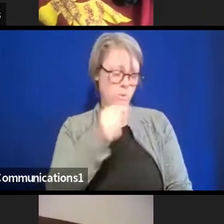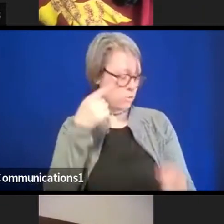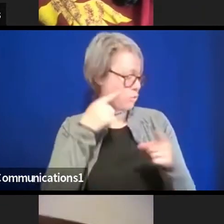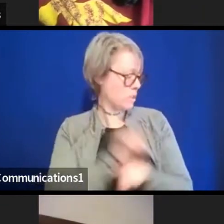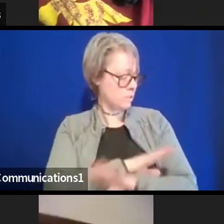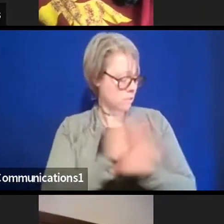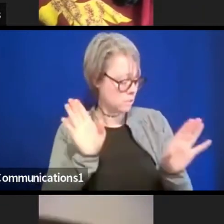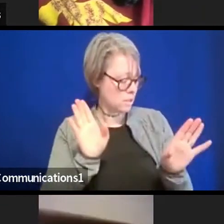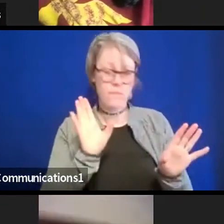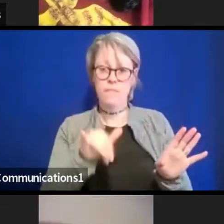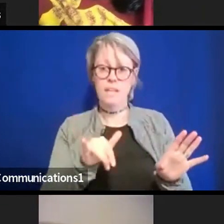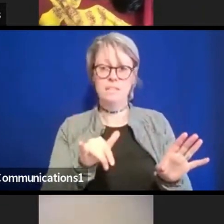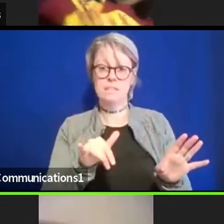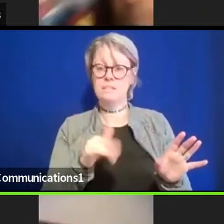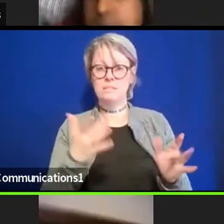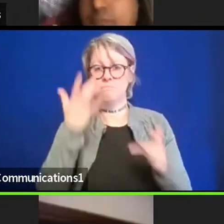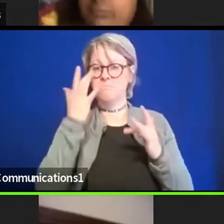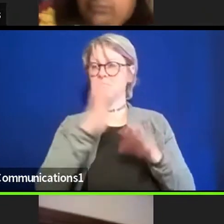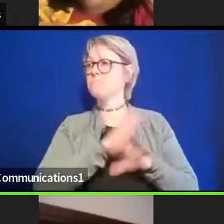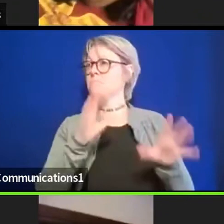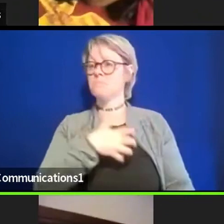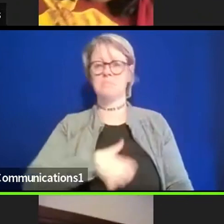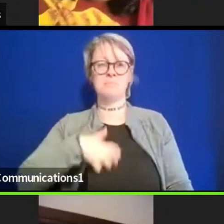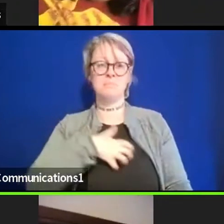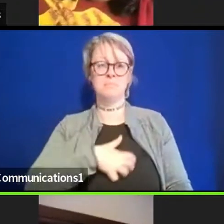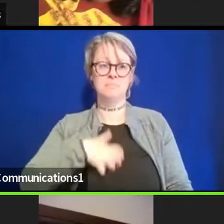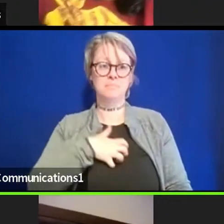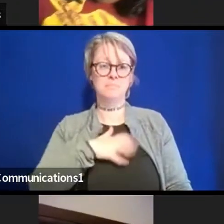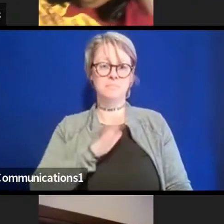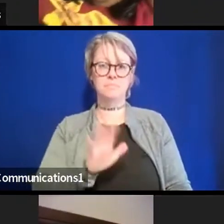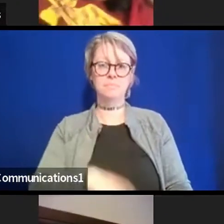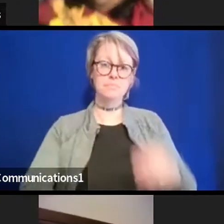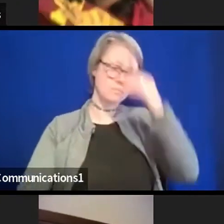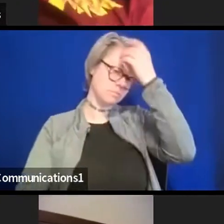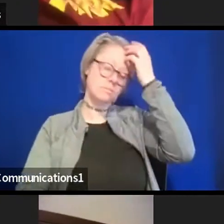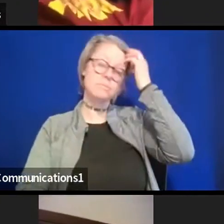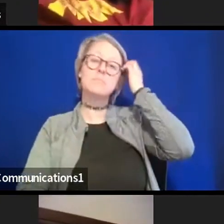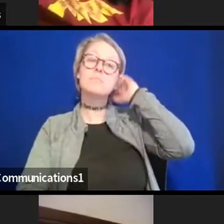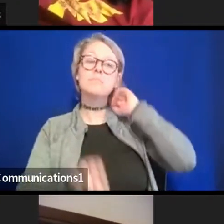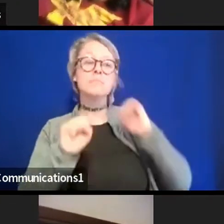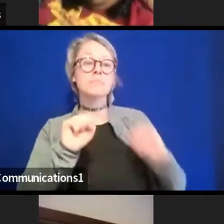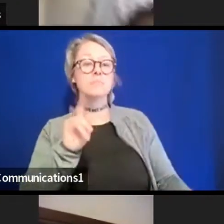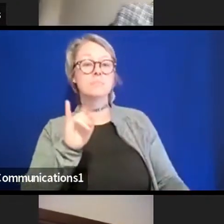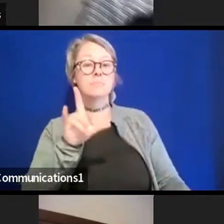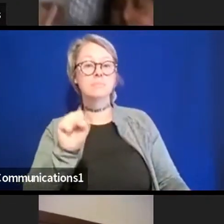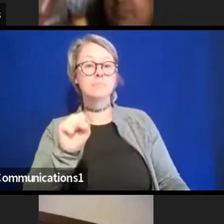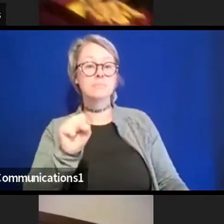too sickening for it's sickening. Yeah. Yeah. Thank you. Thank you, You're welcome. Skittles. Thank you, Rainbow. Skittles?